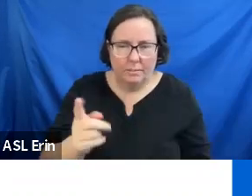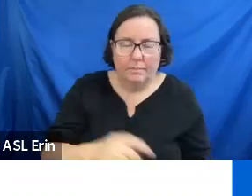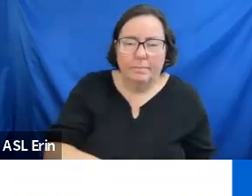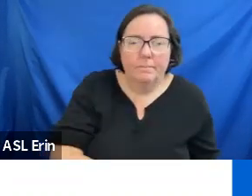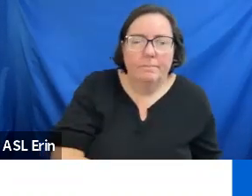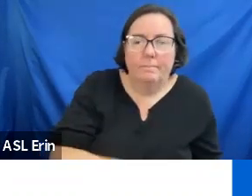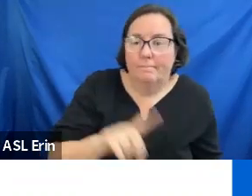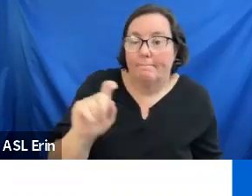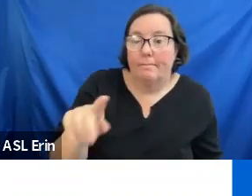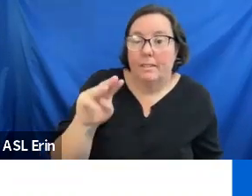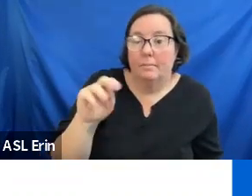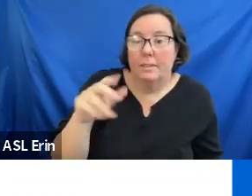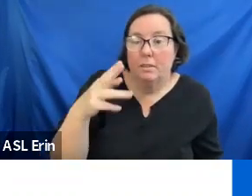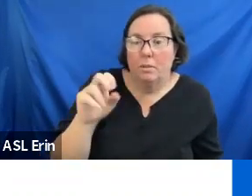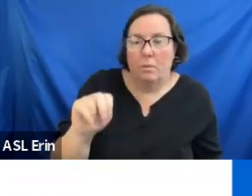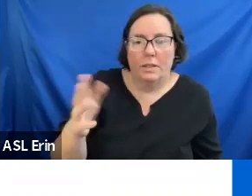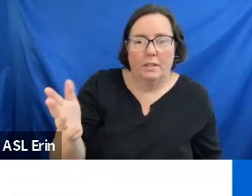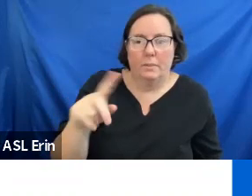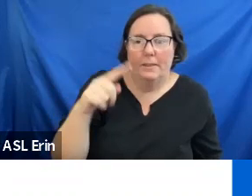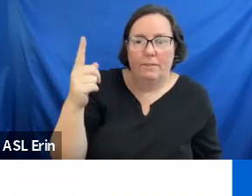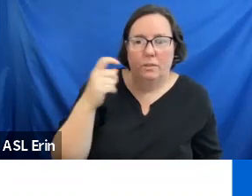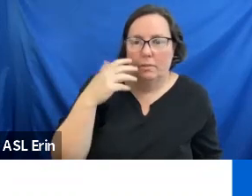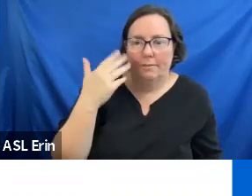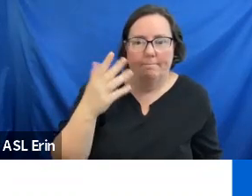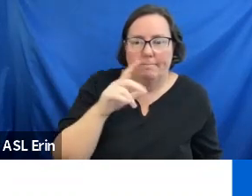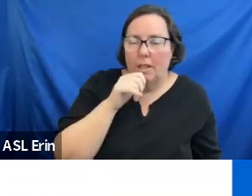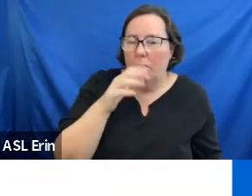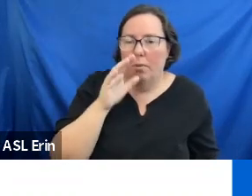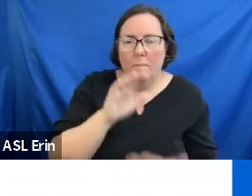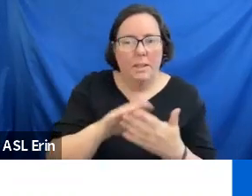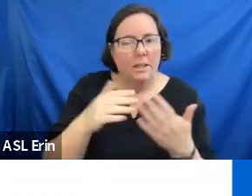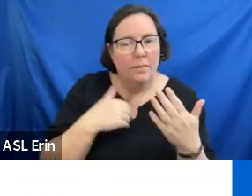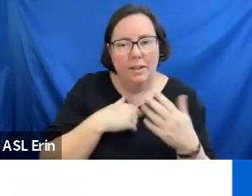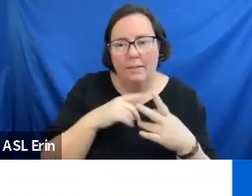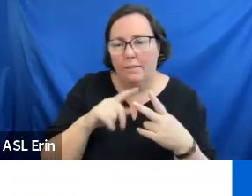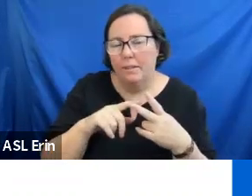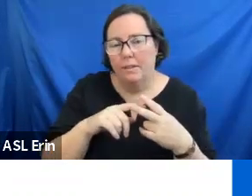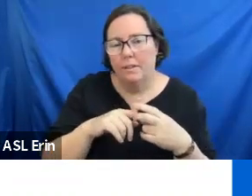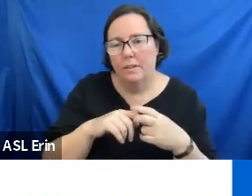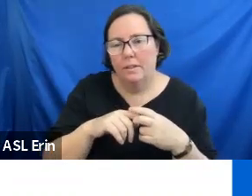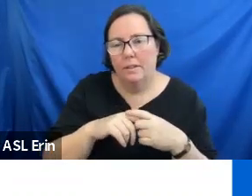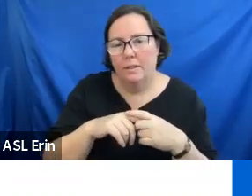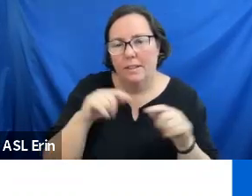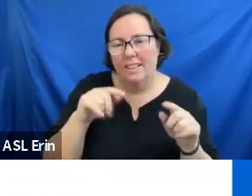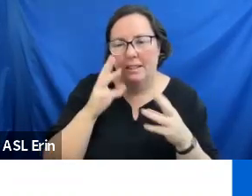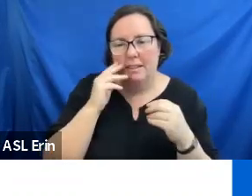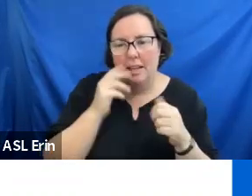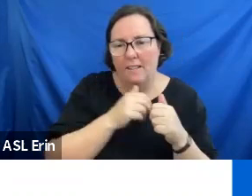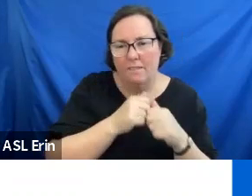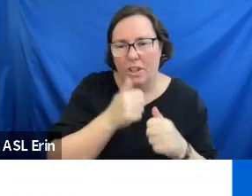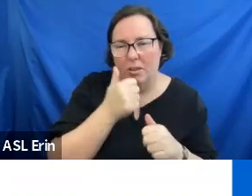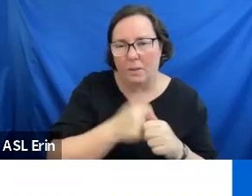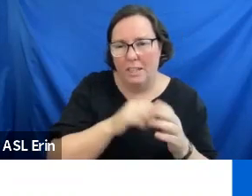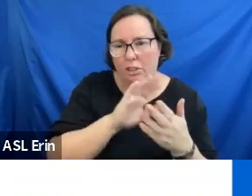I'm going to ask Ms. Hogan to start with the first question. I don't believe we have this data by exam